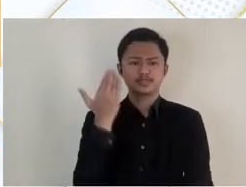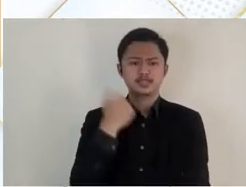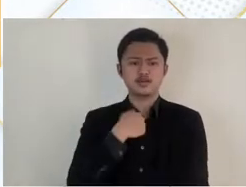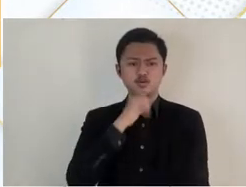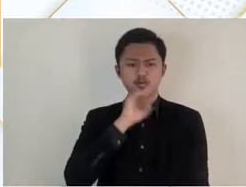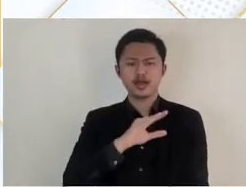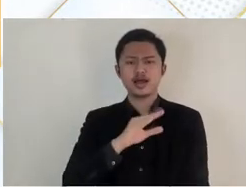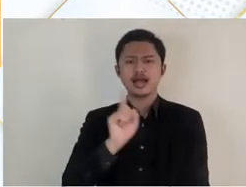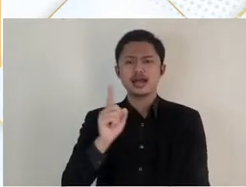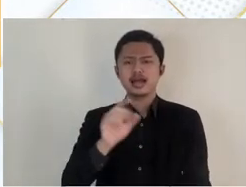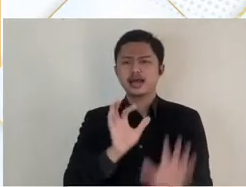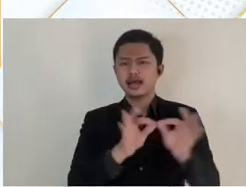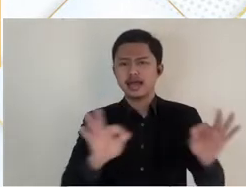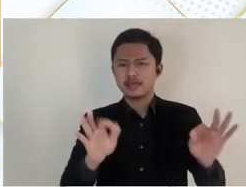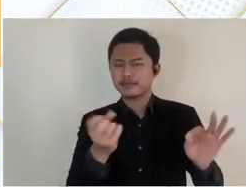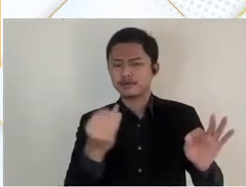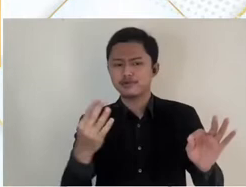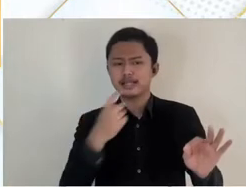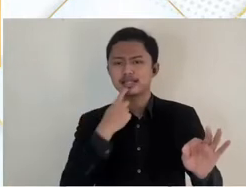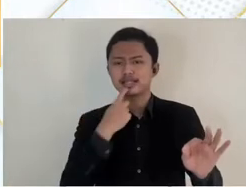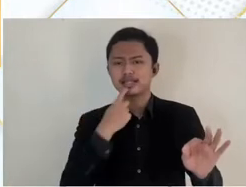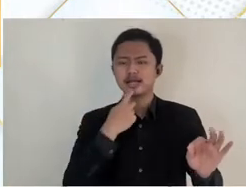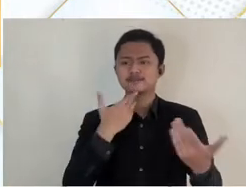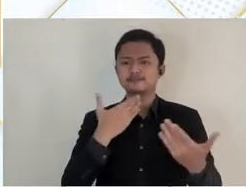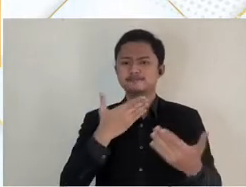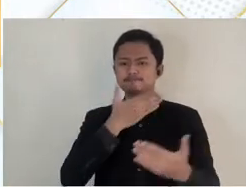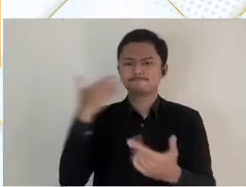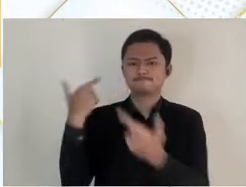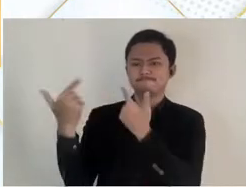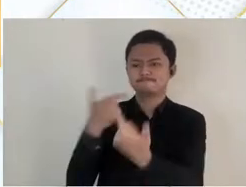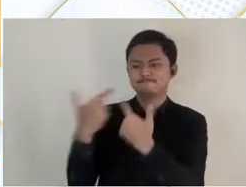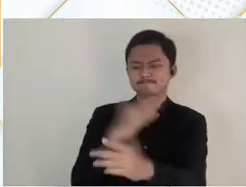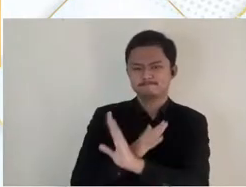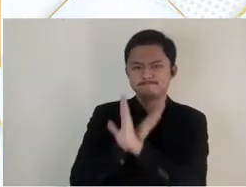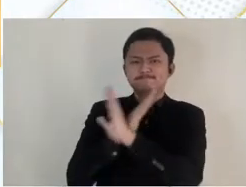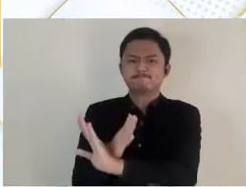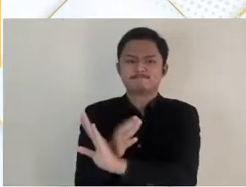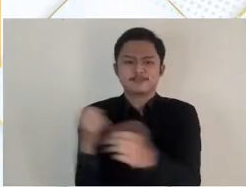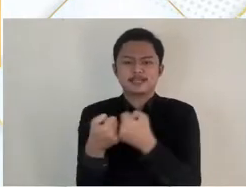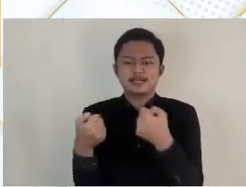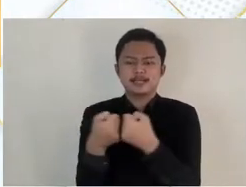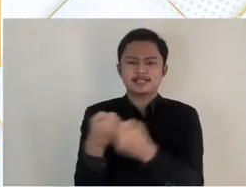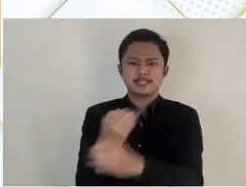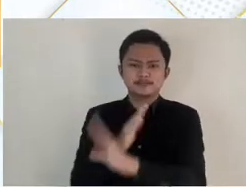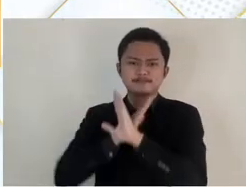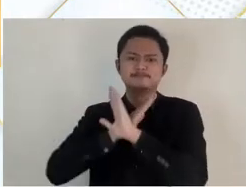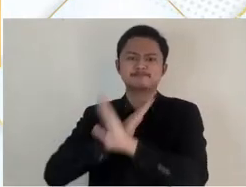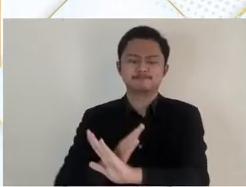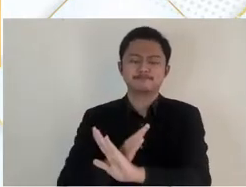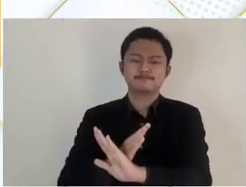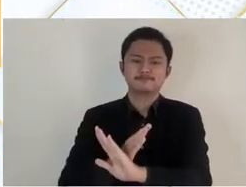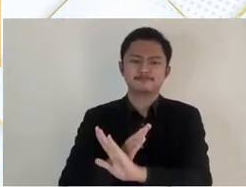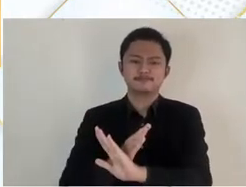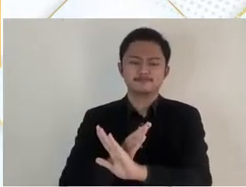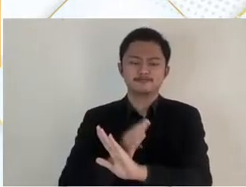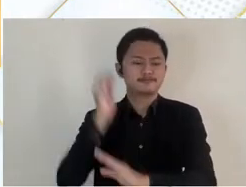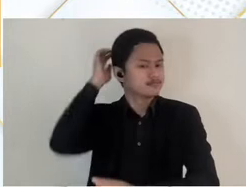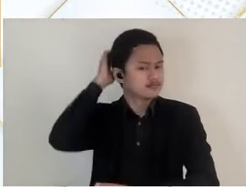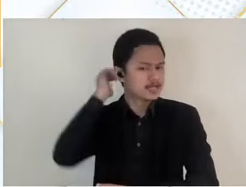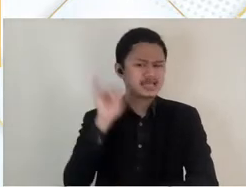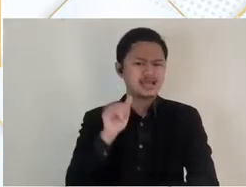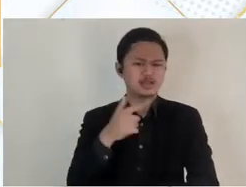statement on the prevention and means for countering violent extremism, and that is that's a quite a